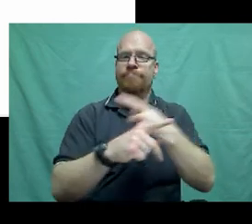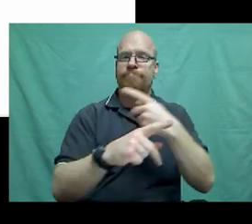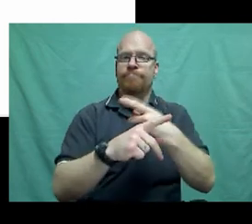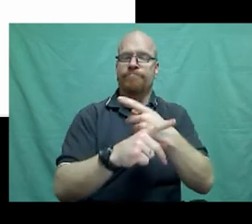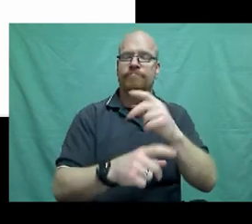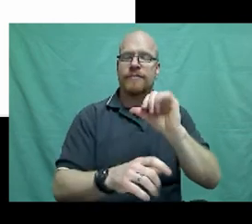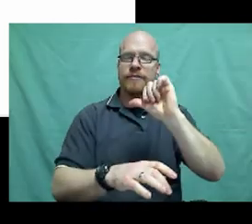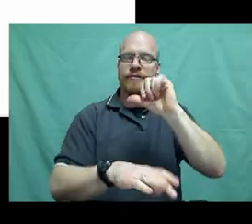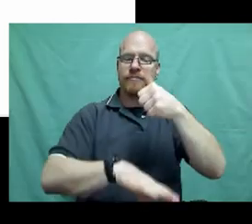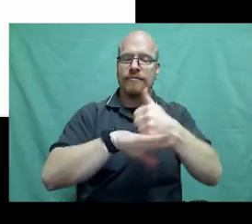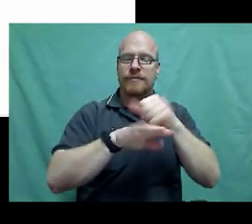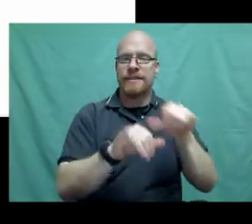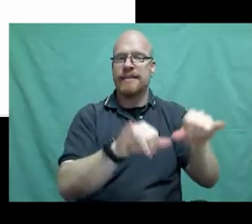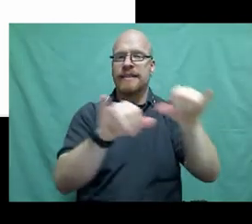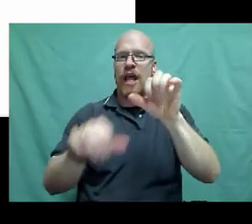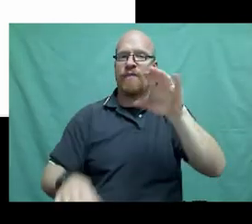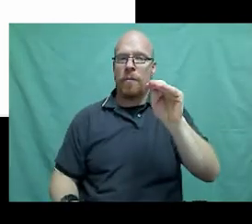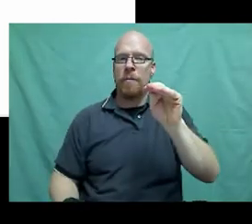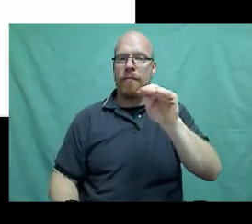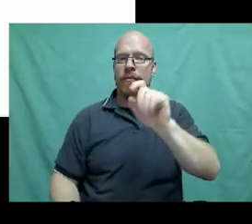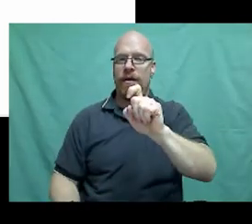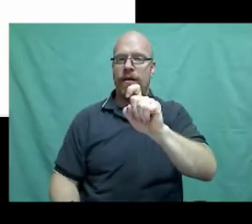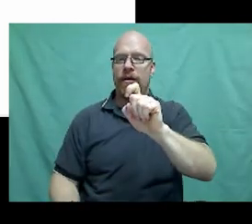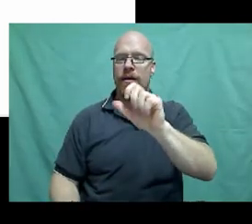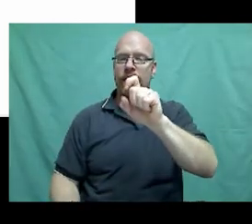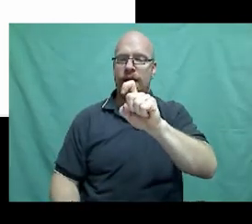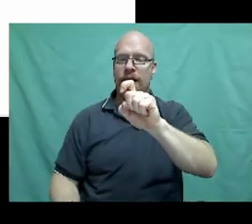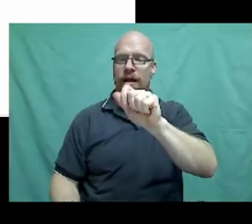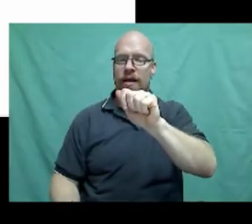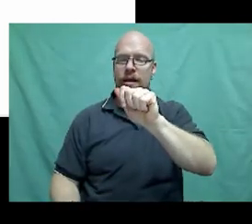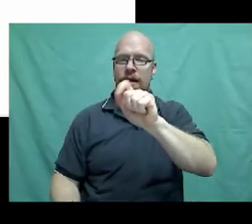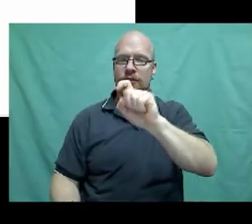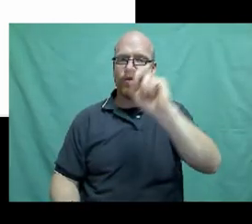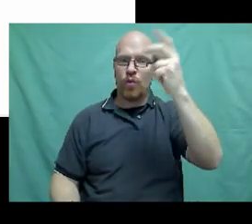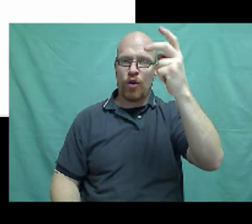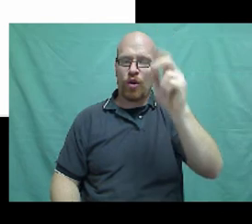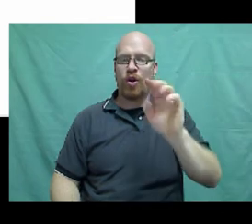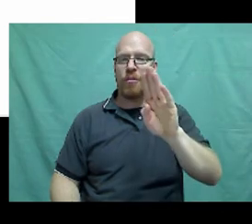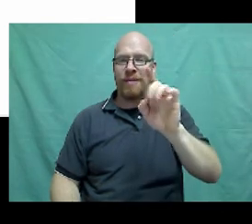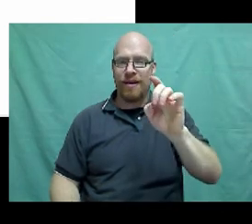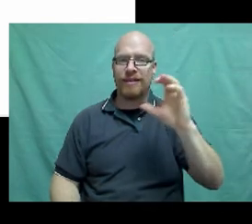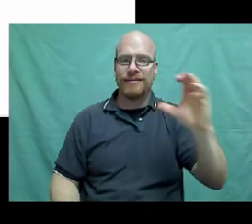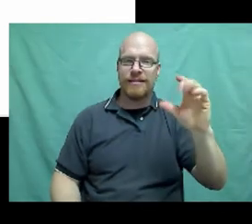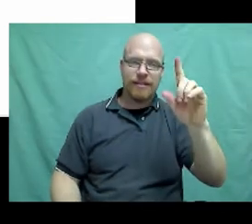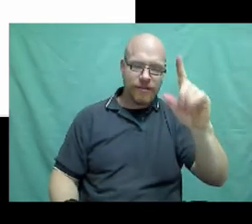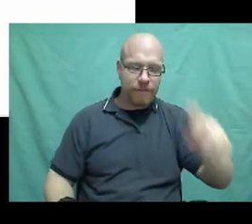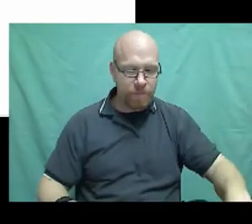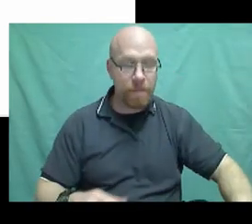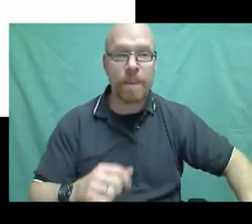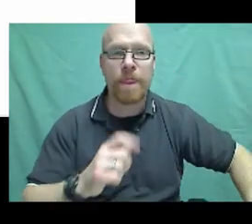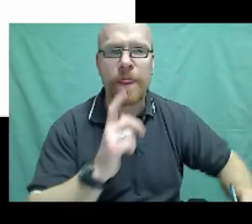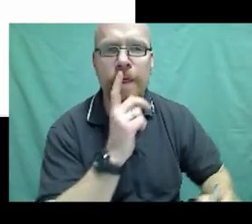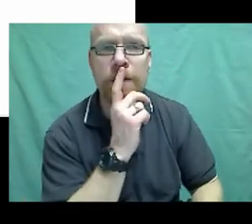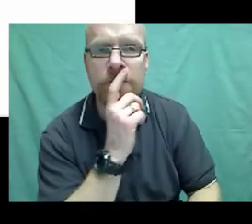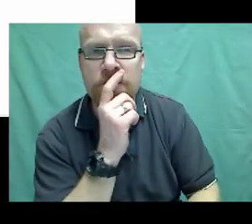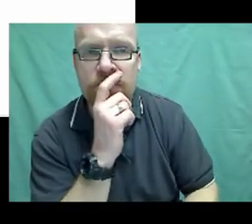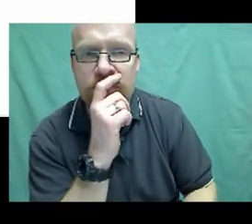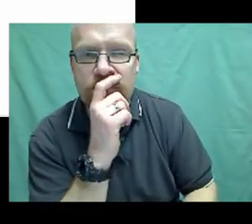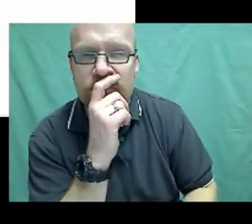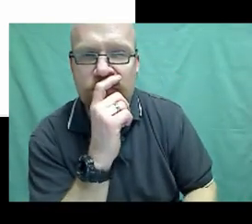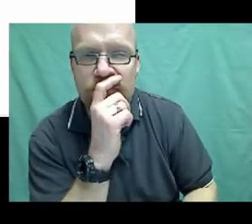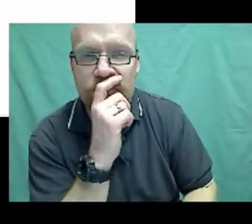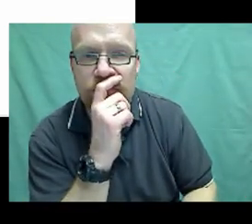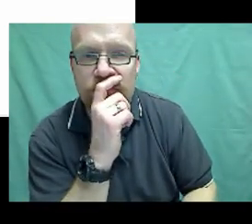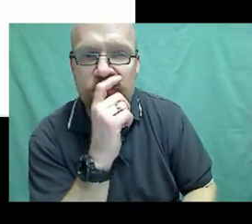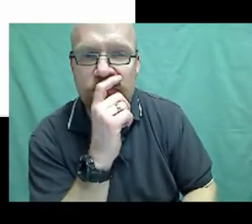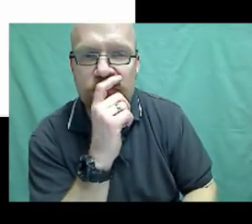Well, we first must set it in standard form, where you have ax squared minus bx, or plus bx plus